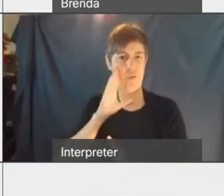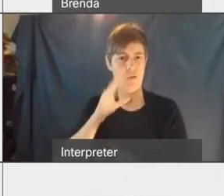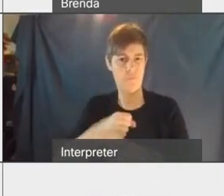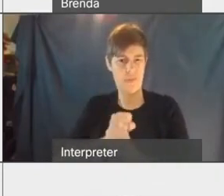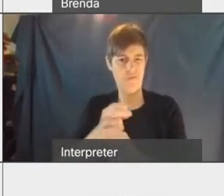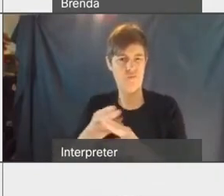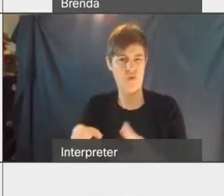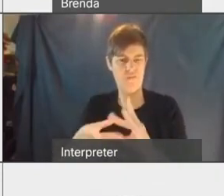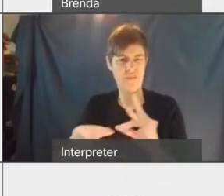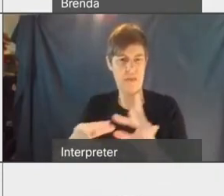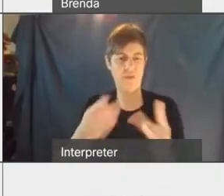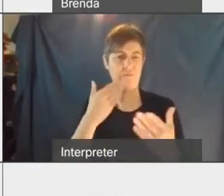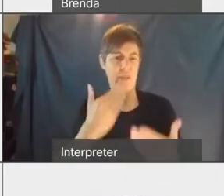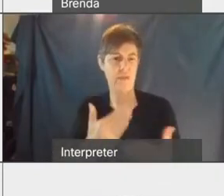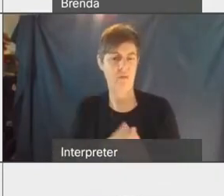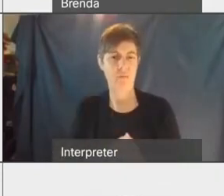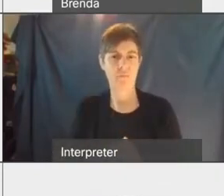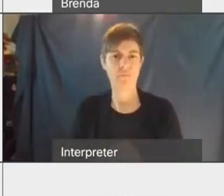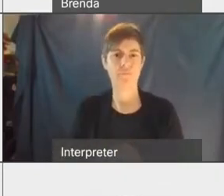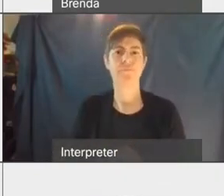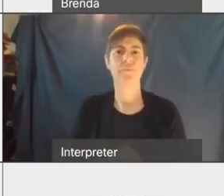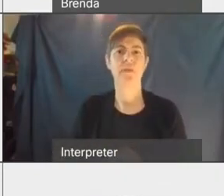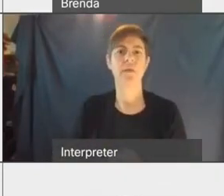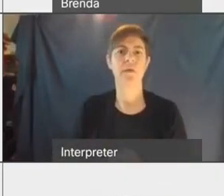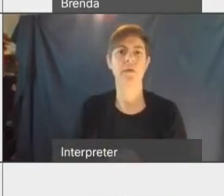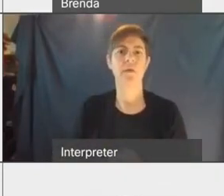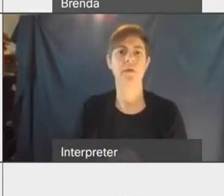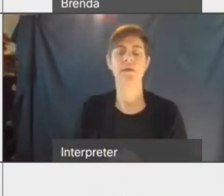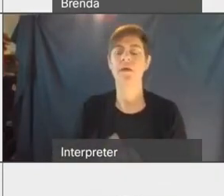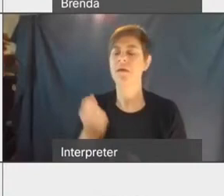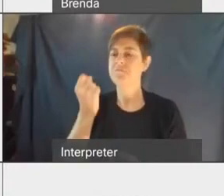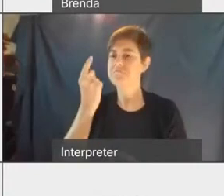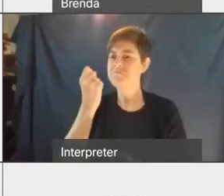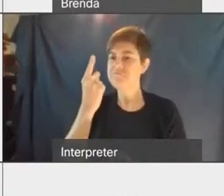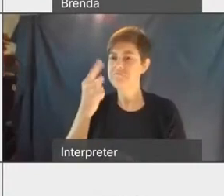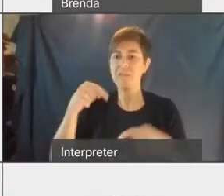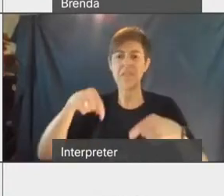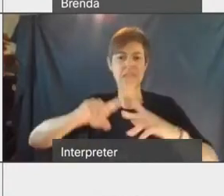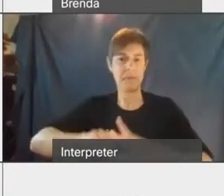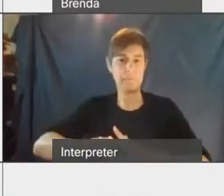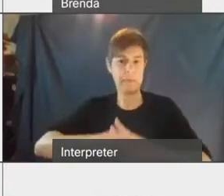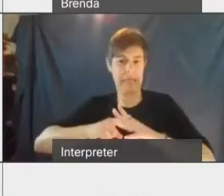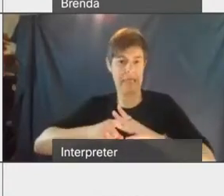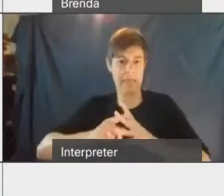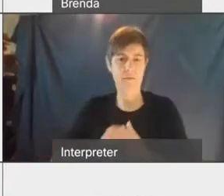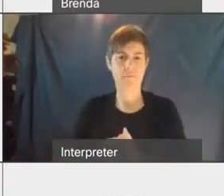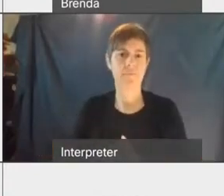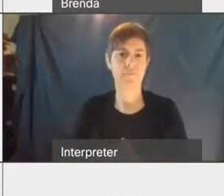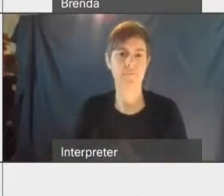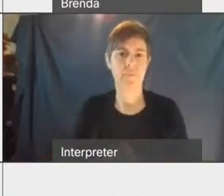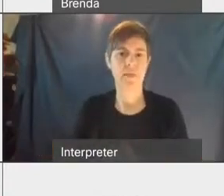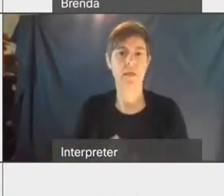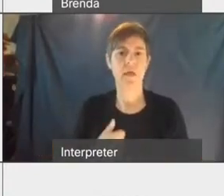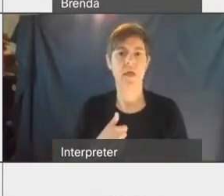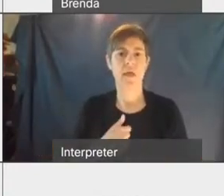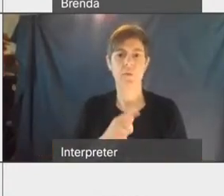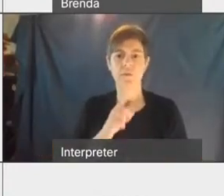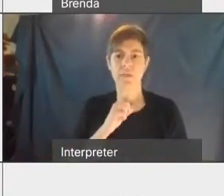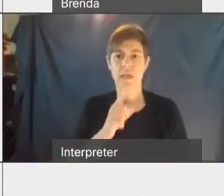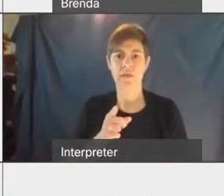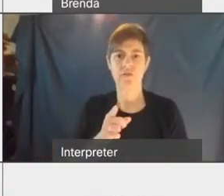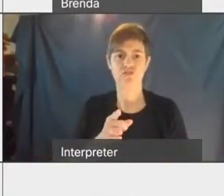Thank you, Mr. Chairman. I would just remind everyone, this is just the beginning of the process, and I was actually present 10 years